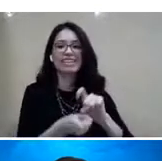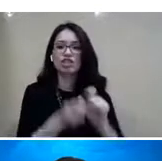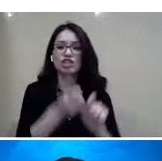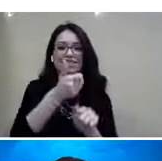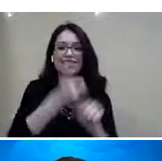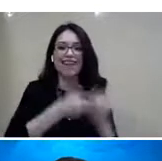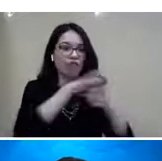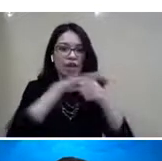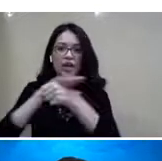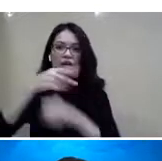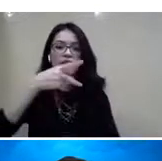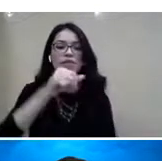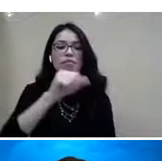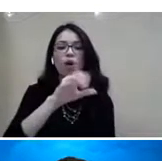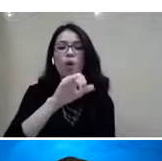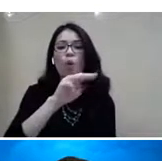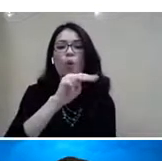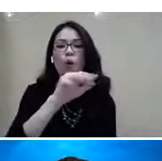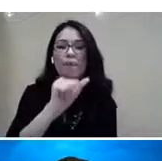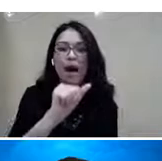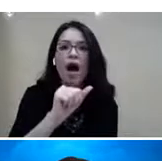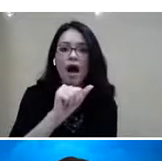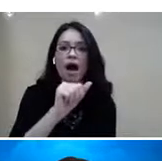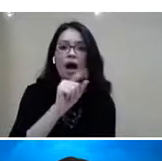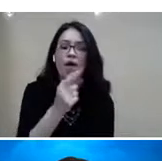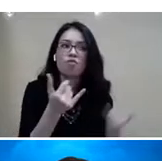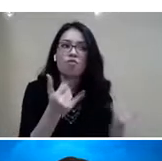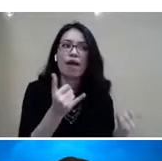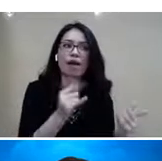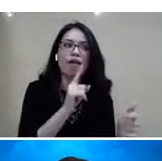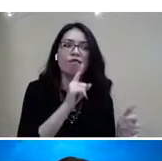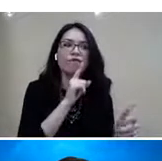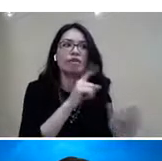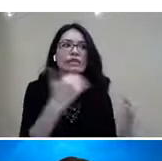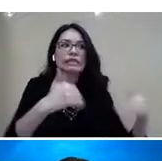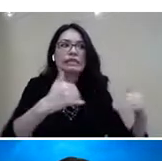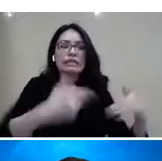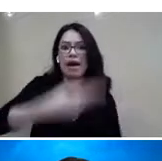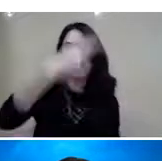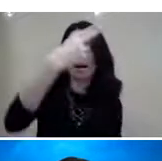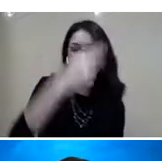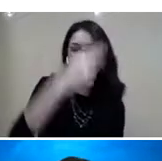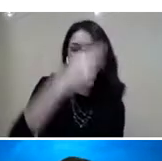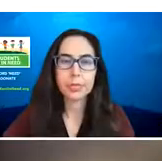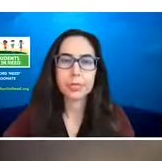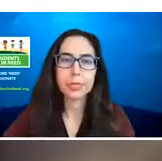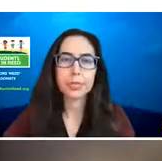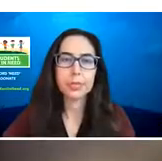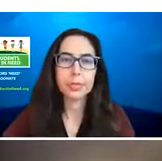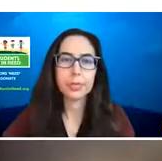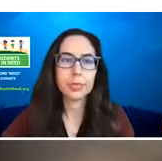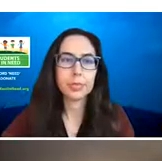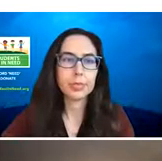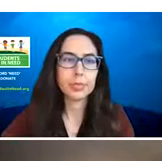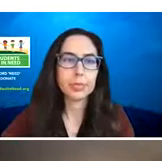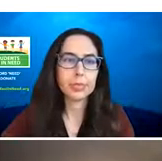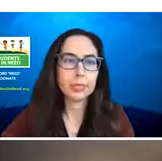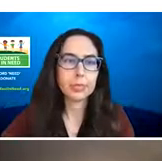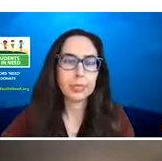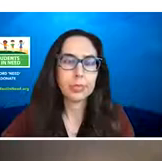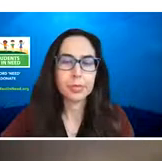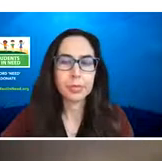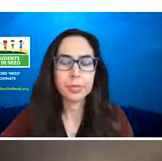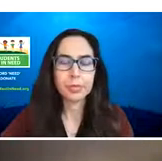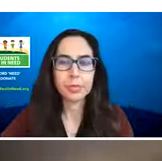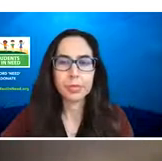being an epicenter and it being a very different reality. Given that, we need those clear and consistent state